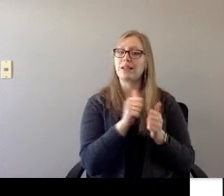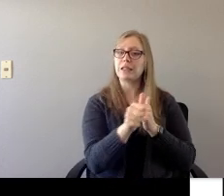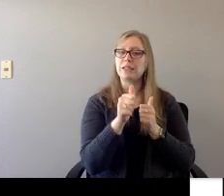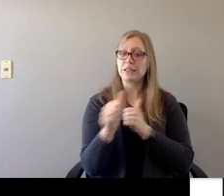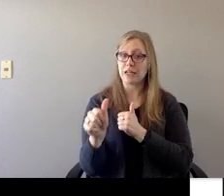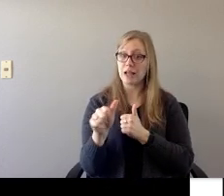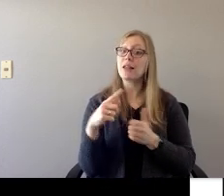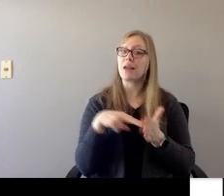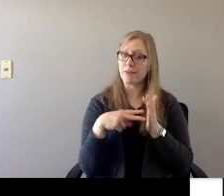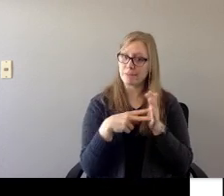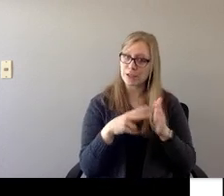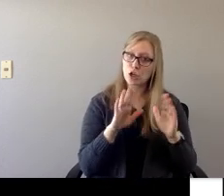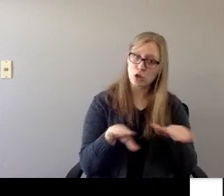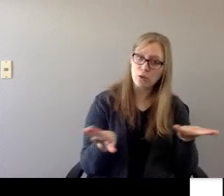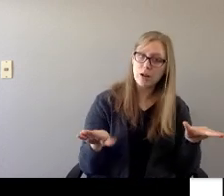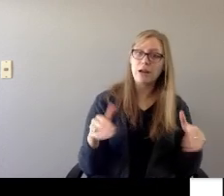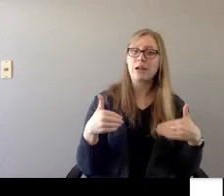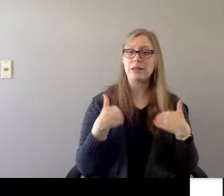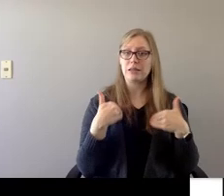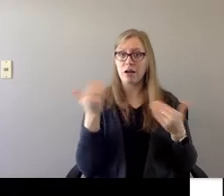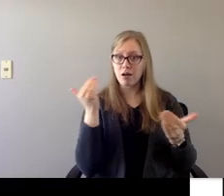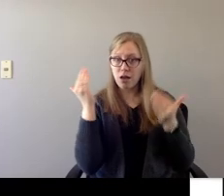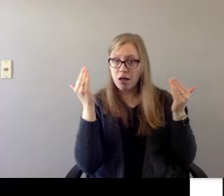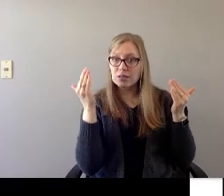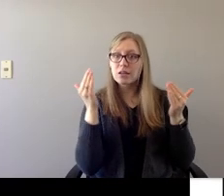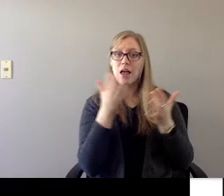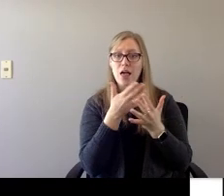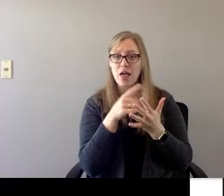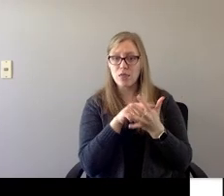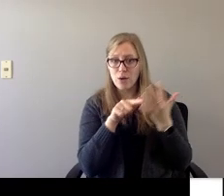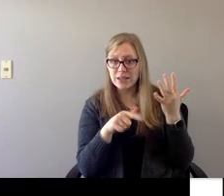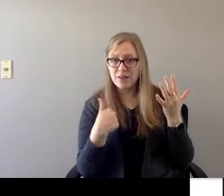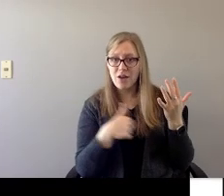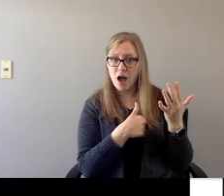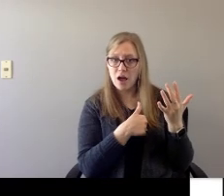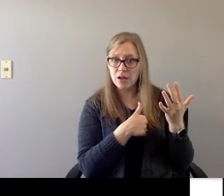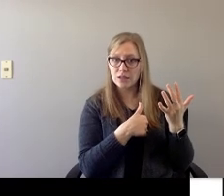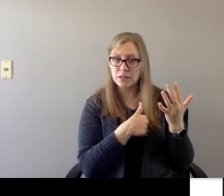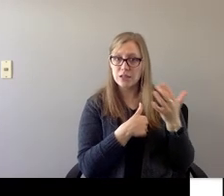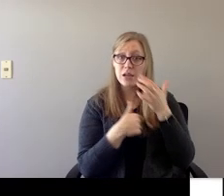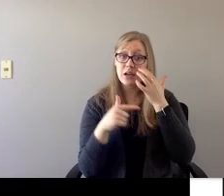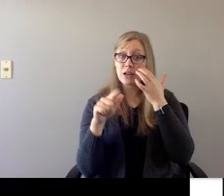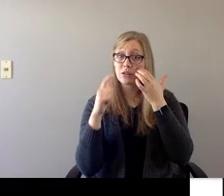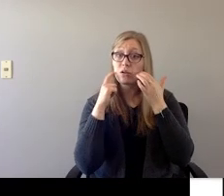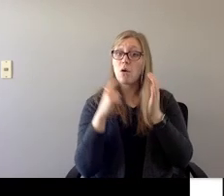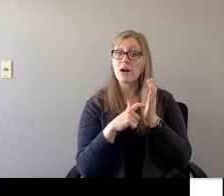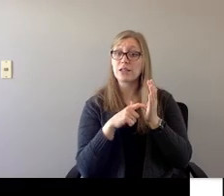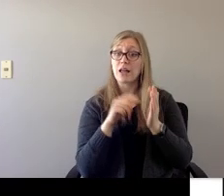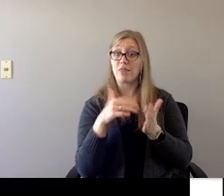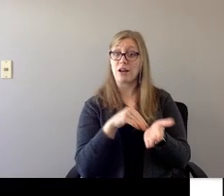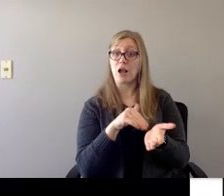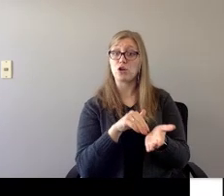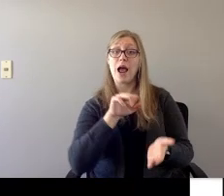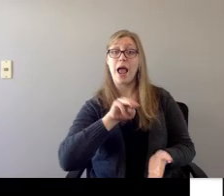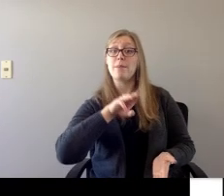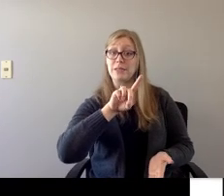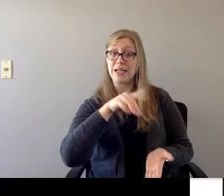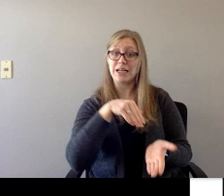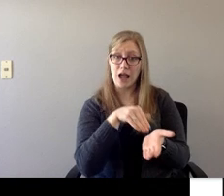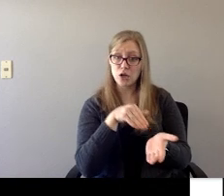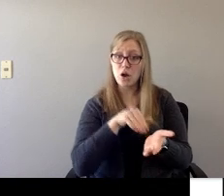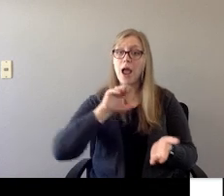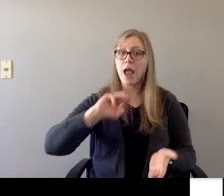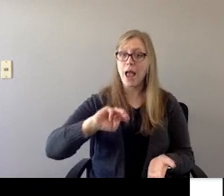the rest of us, said Sean T. O'Leary, MD, doctor, MPH, FAAP, a member of